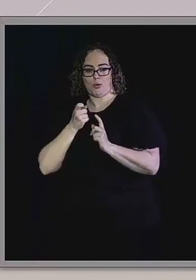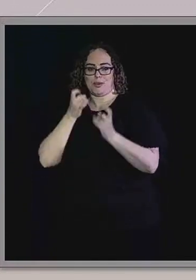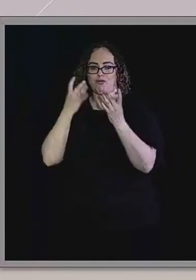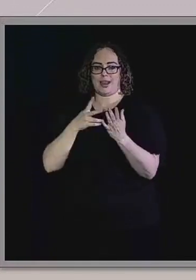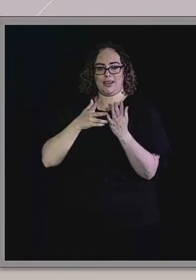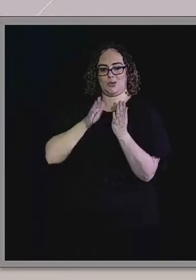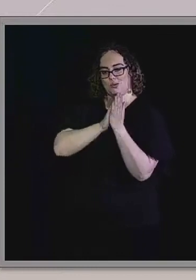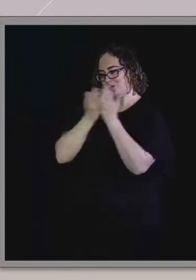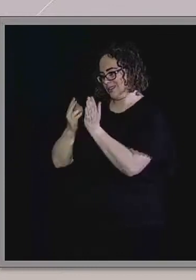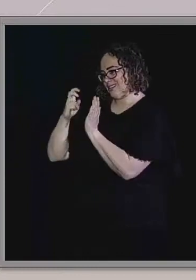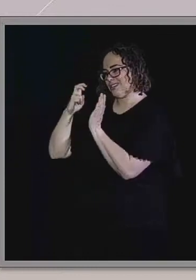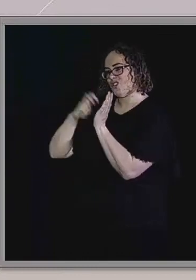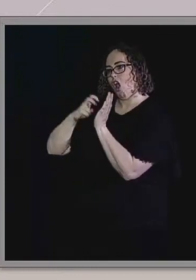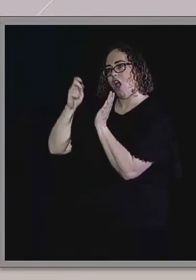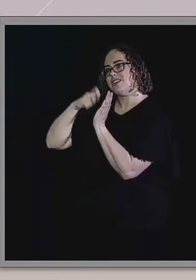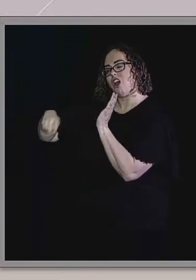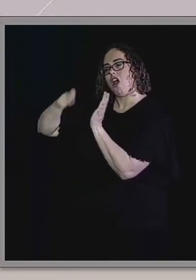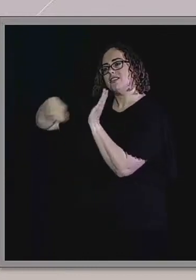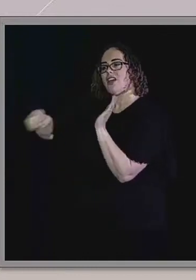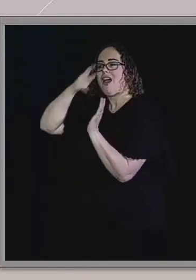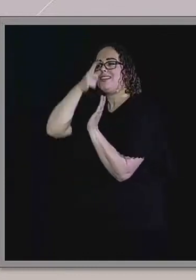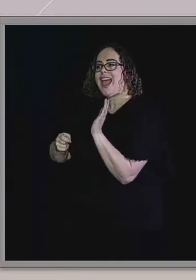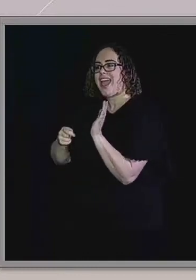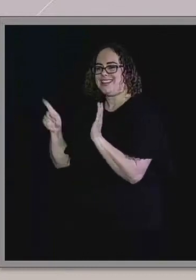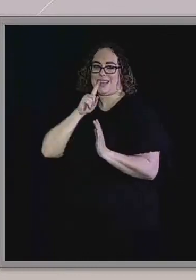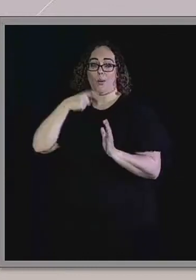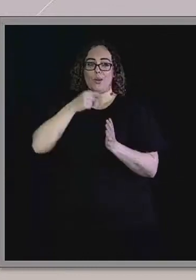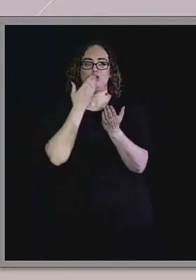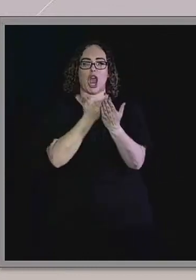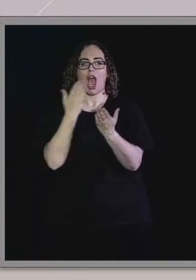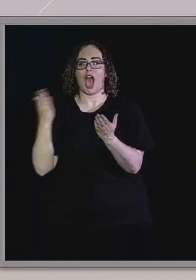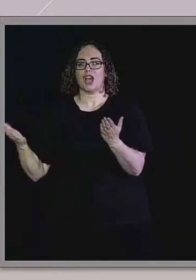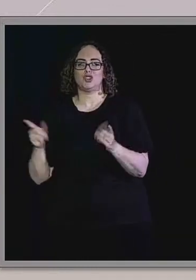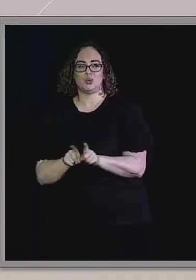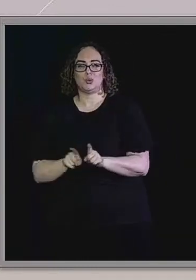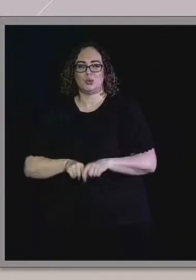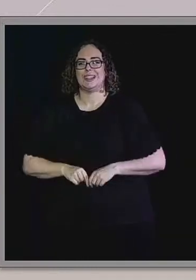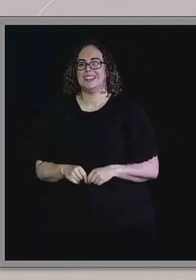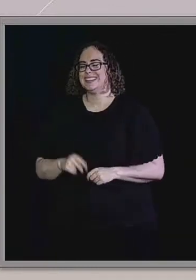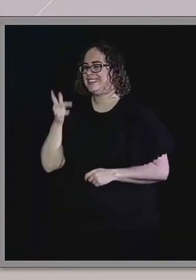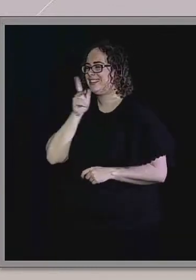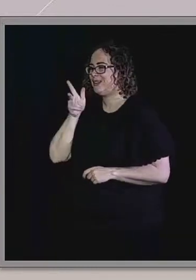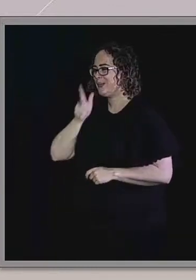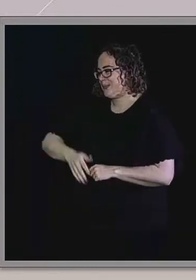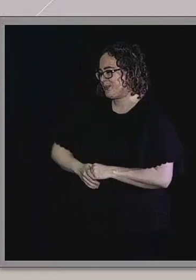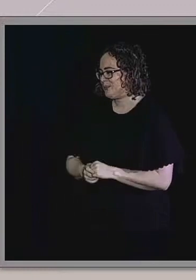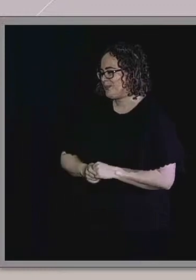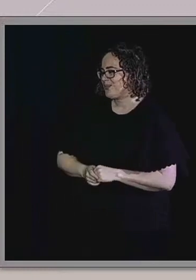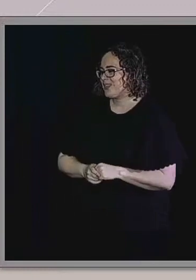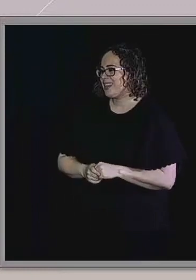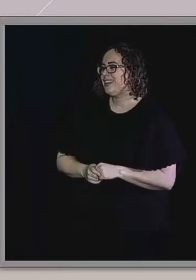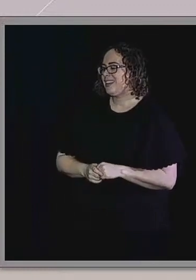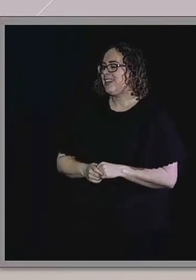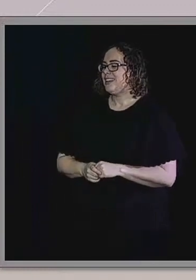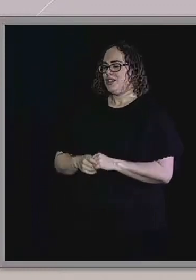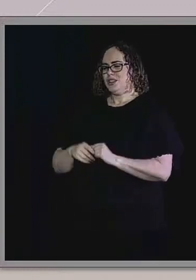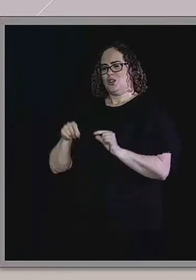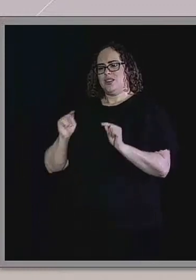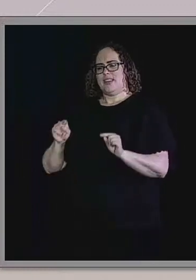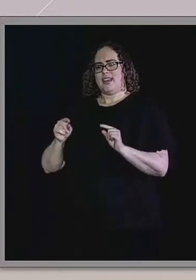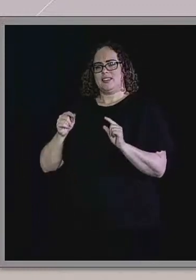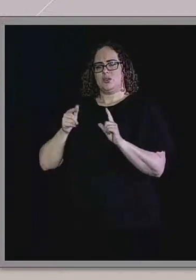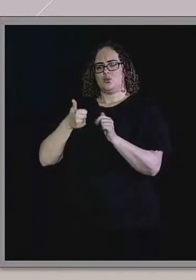paying me $50 a pop as well, right? So. Exactly, And I think in that way, this is a kind of example both